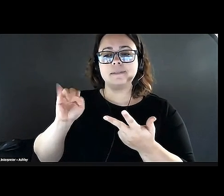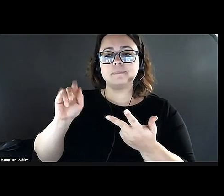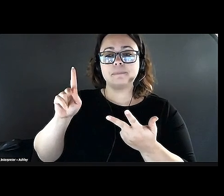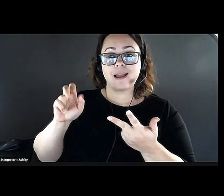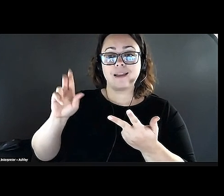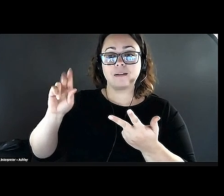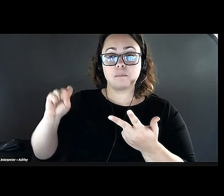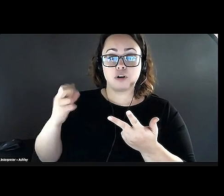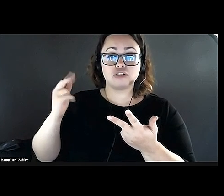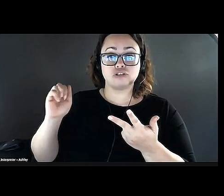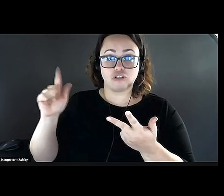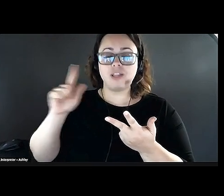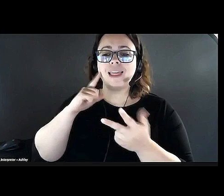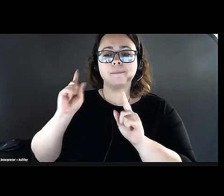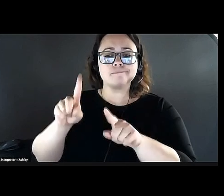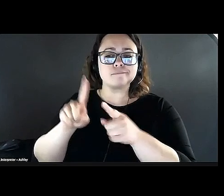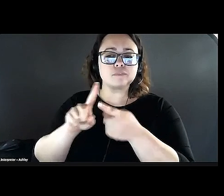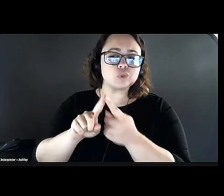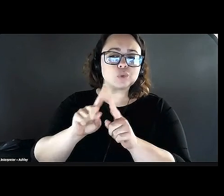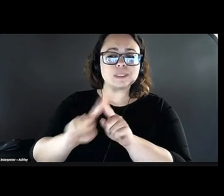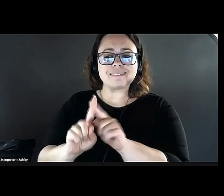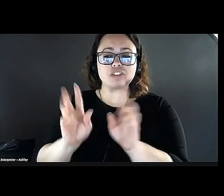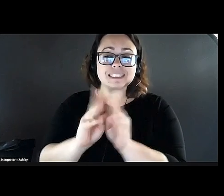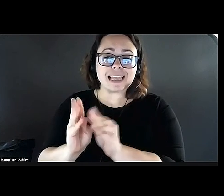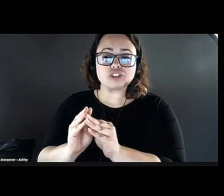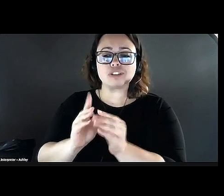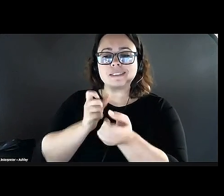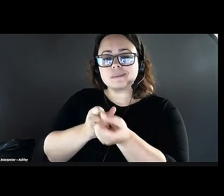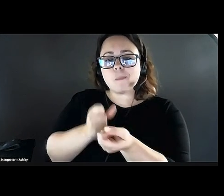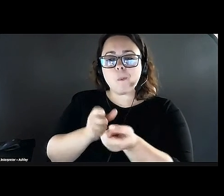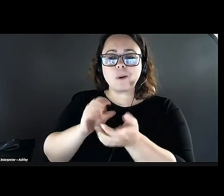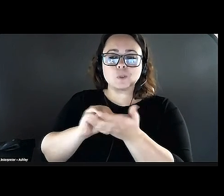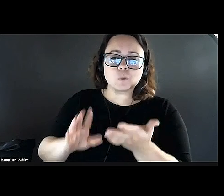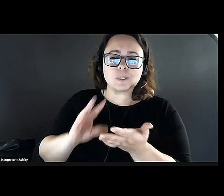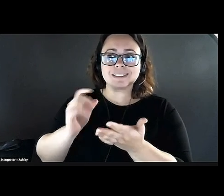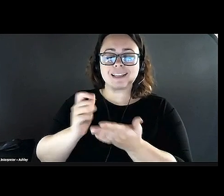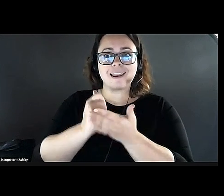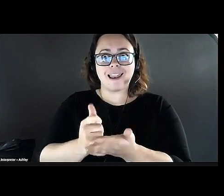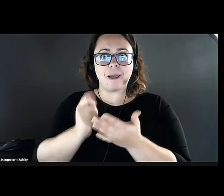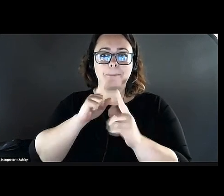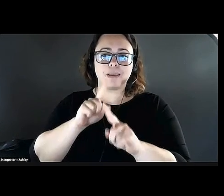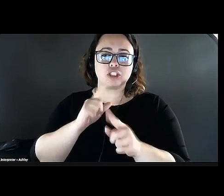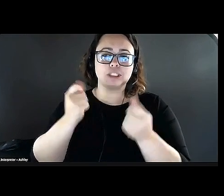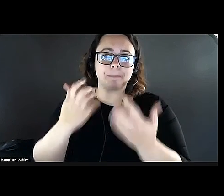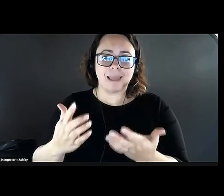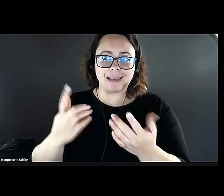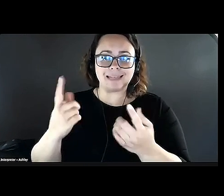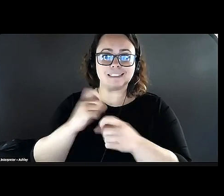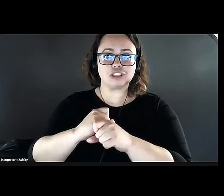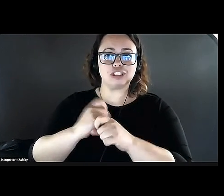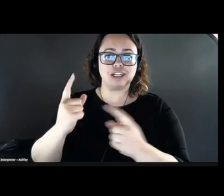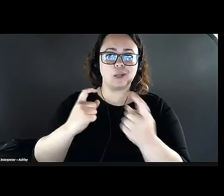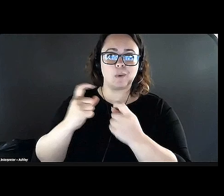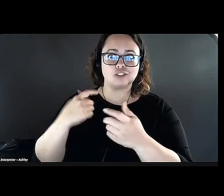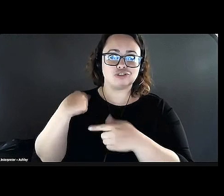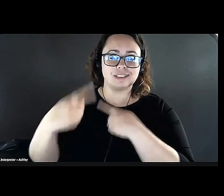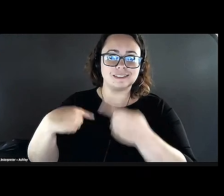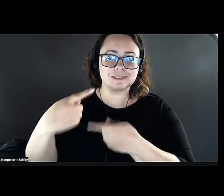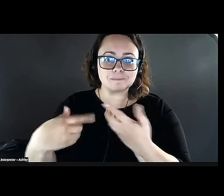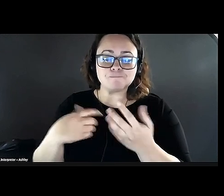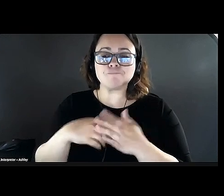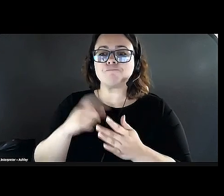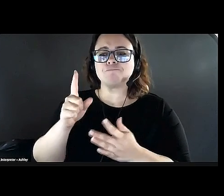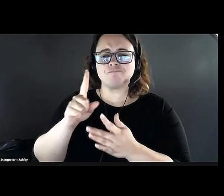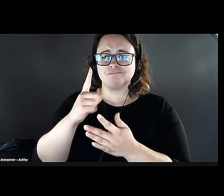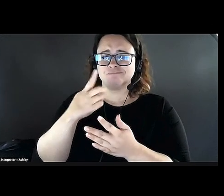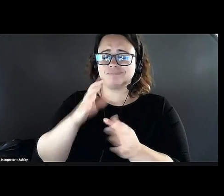sessions, provided support and guidance for the students, and helped answer many security questions along the way. You are absolutely a key